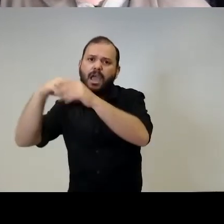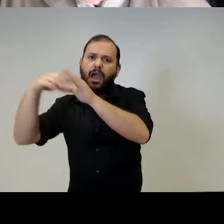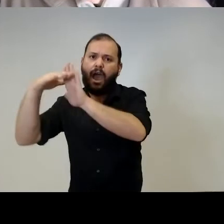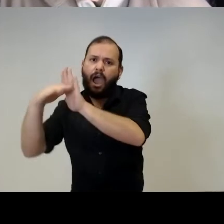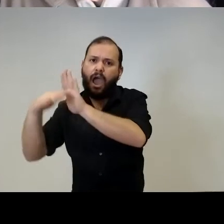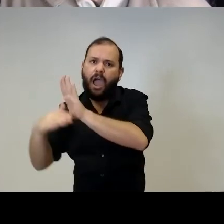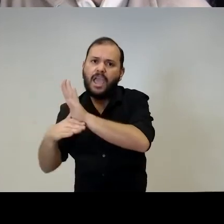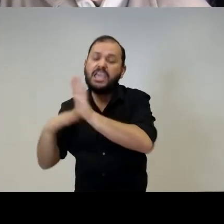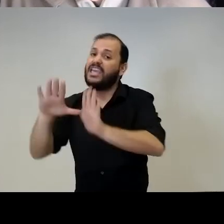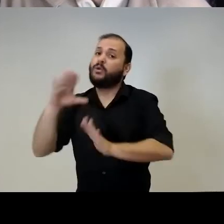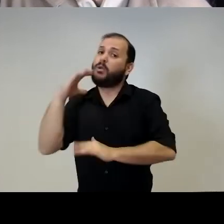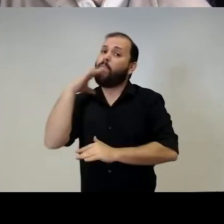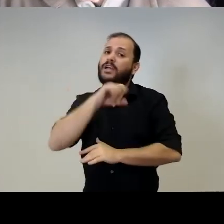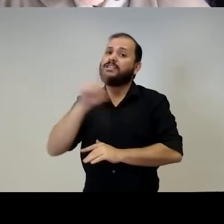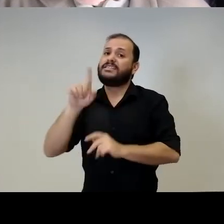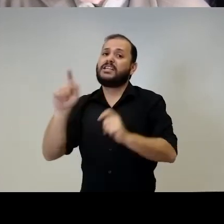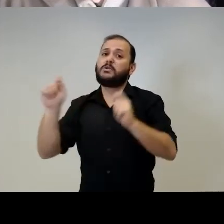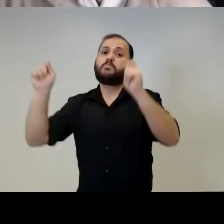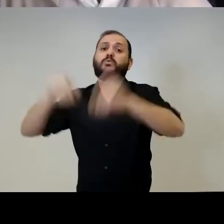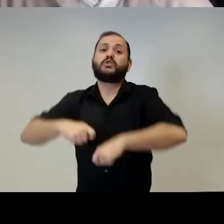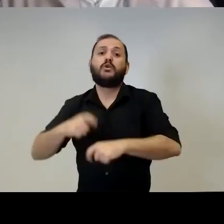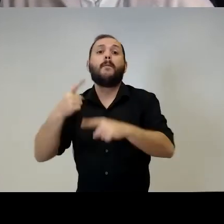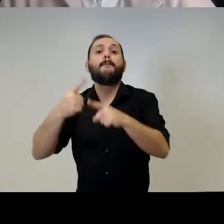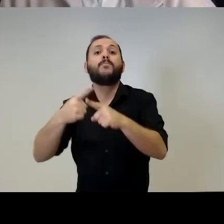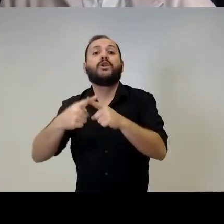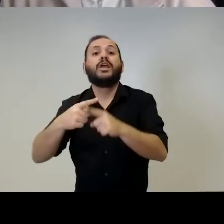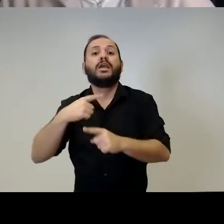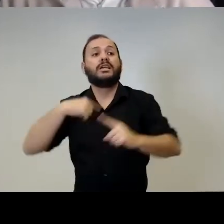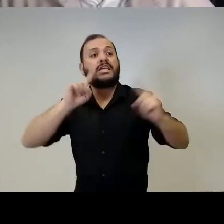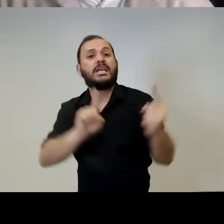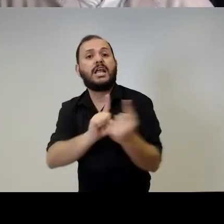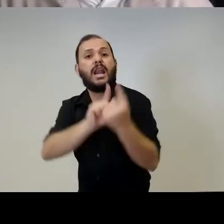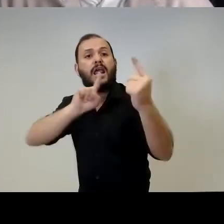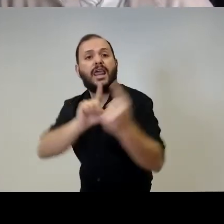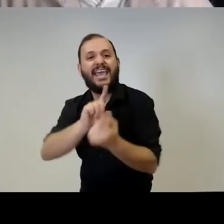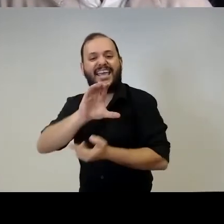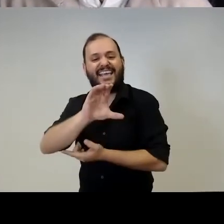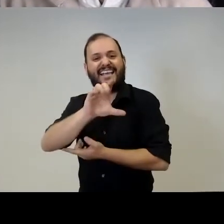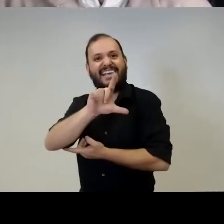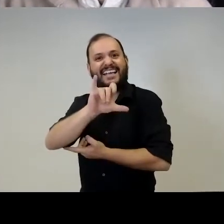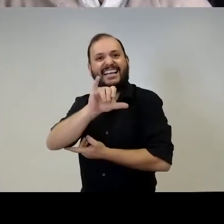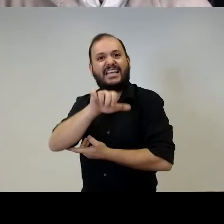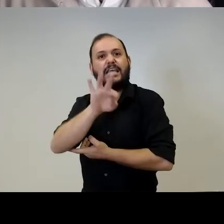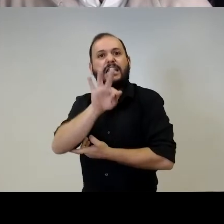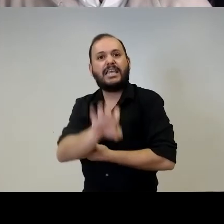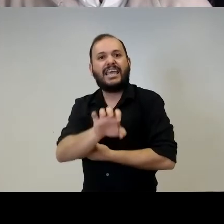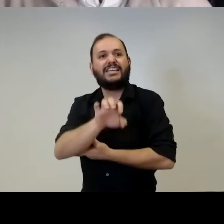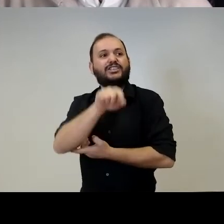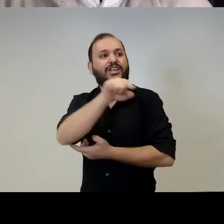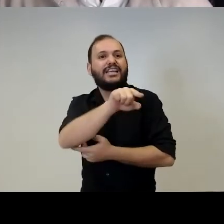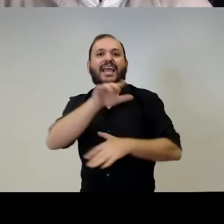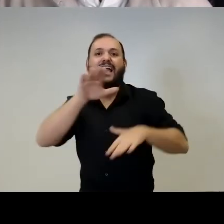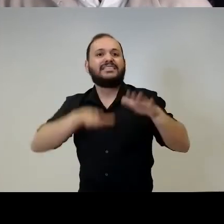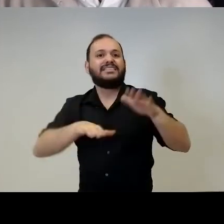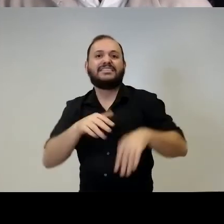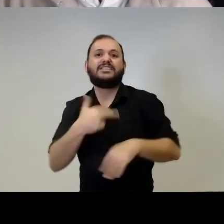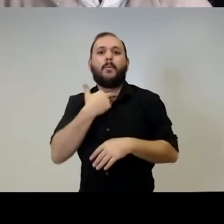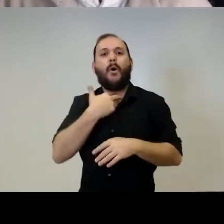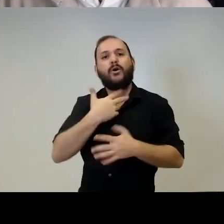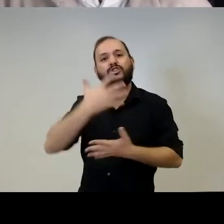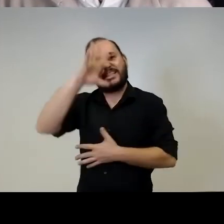possible, because clients are stronger now. We're no longer in a market where we can dictate our